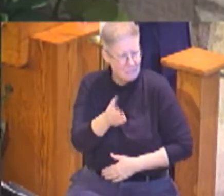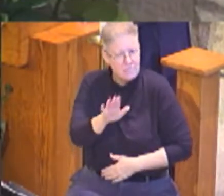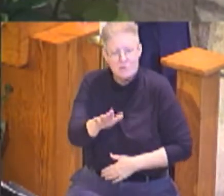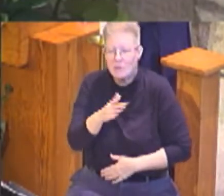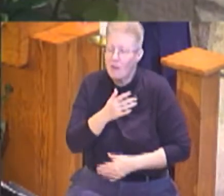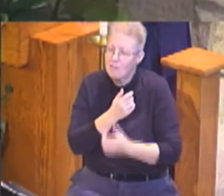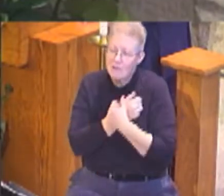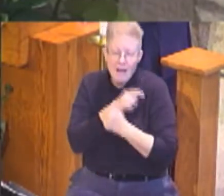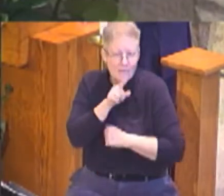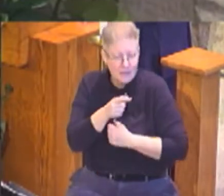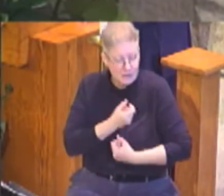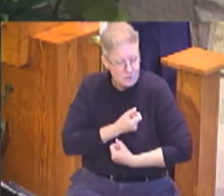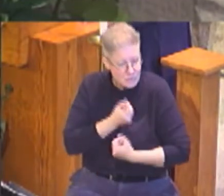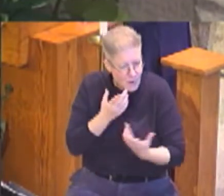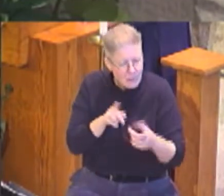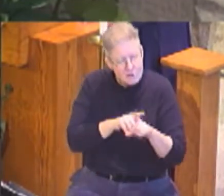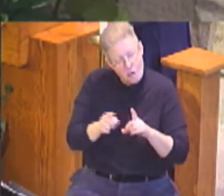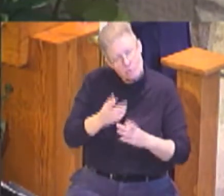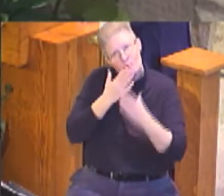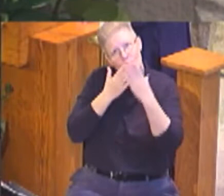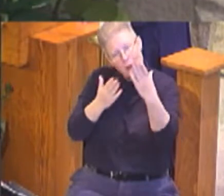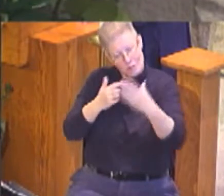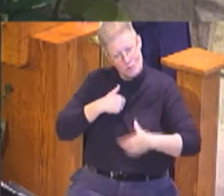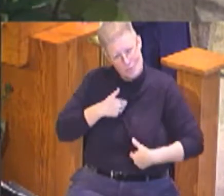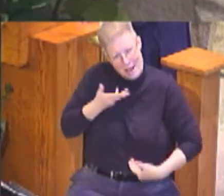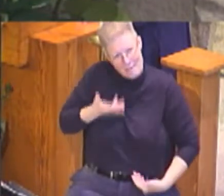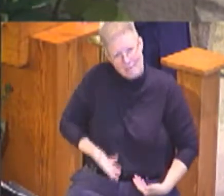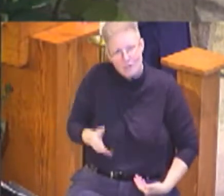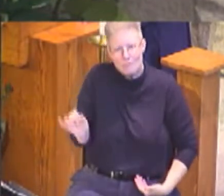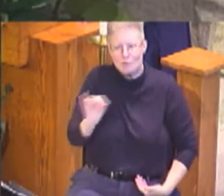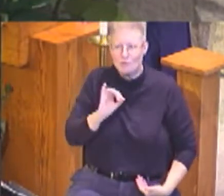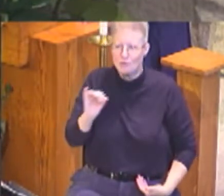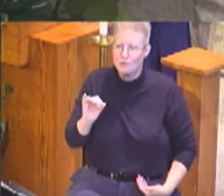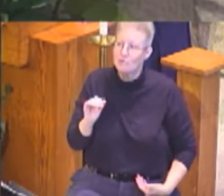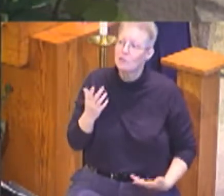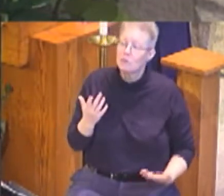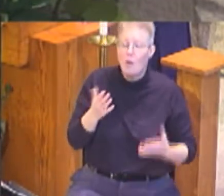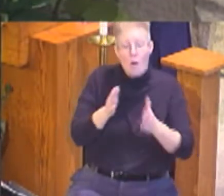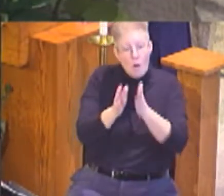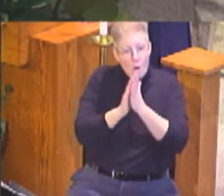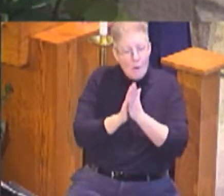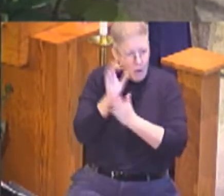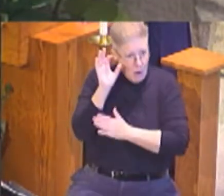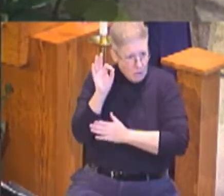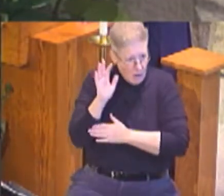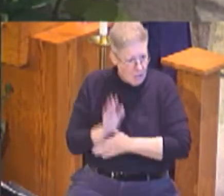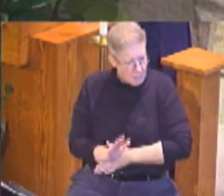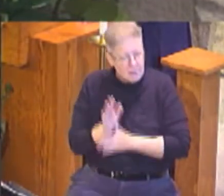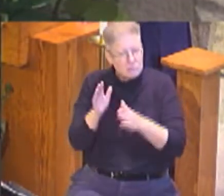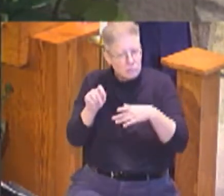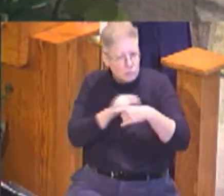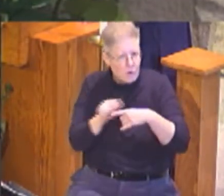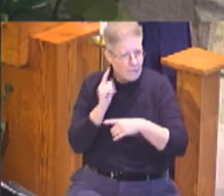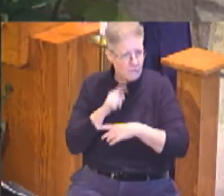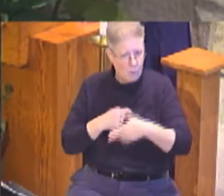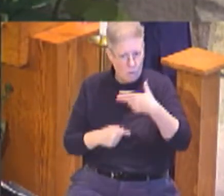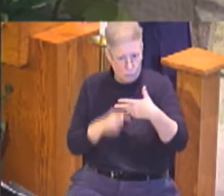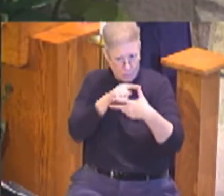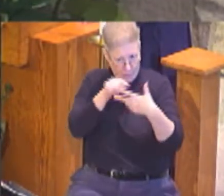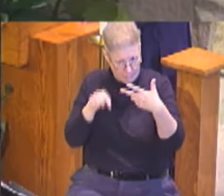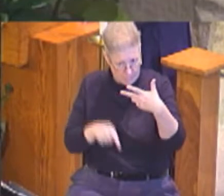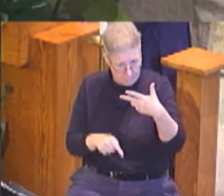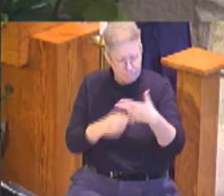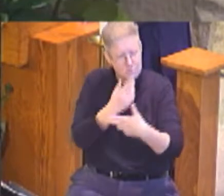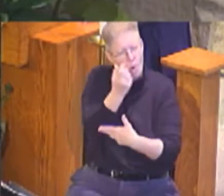can be present. So to recap, prayer chaplains are trained to do 3 things. Hold spiritual